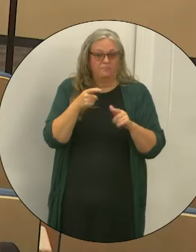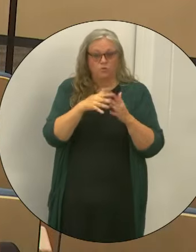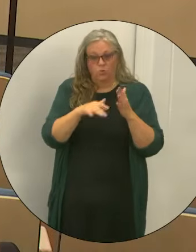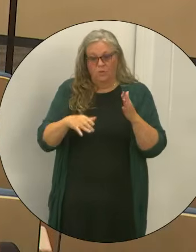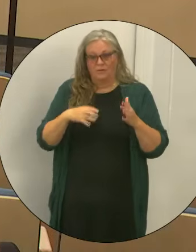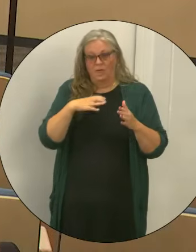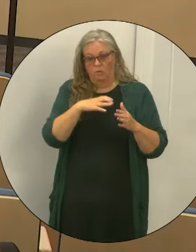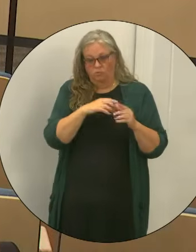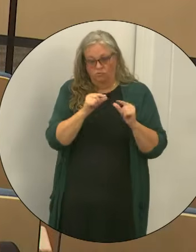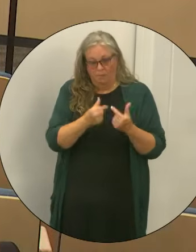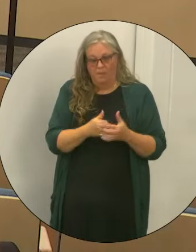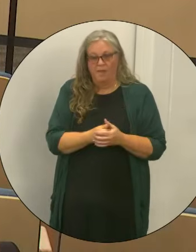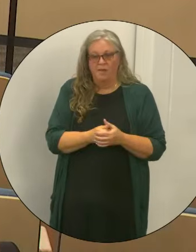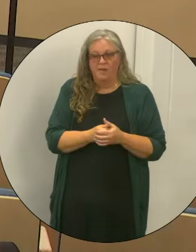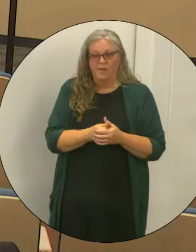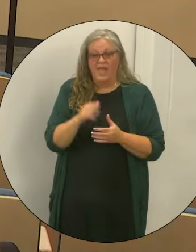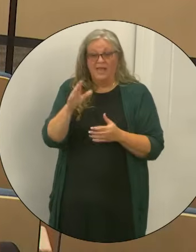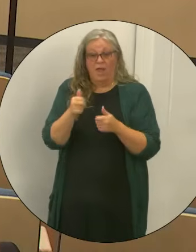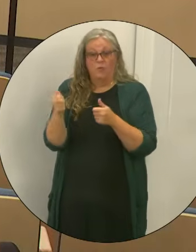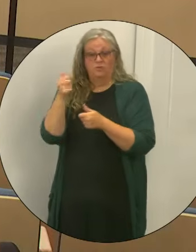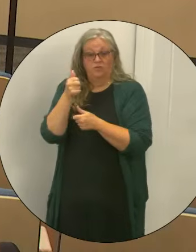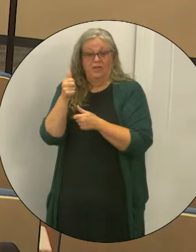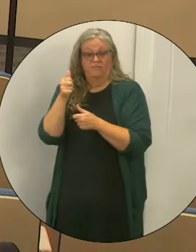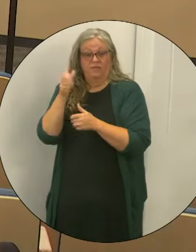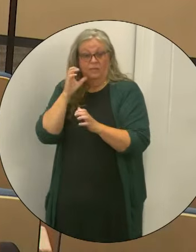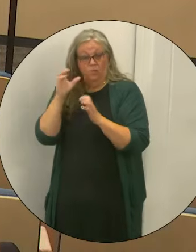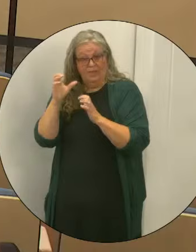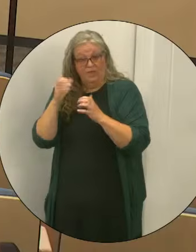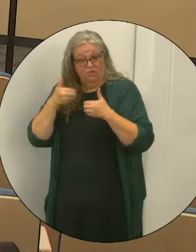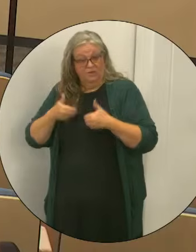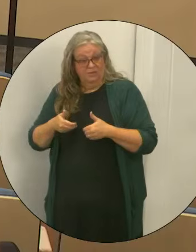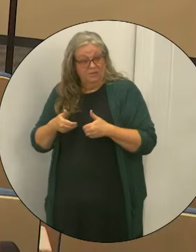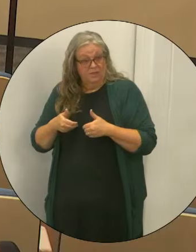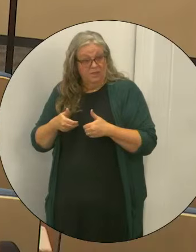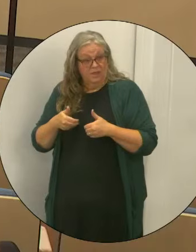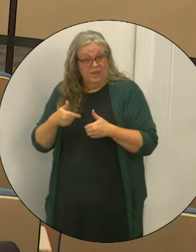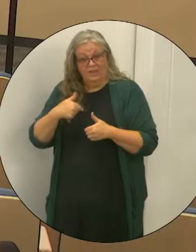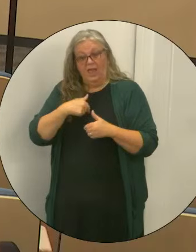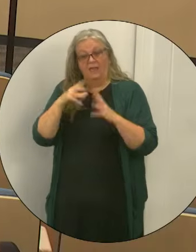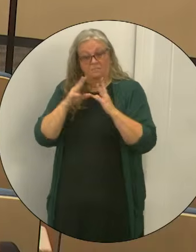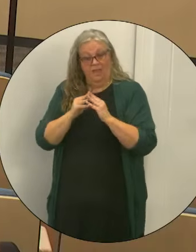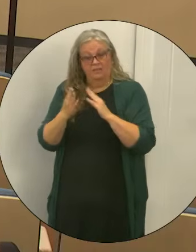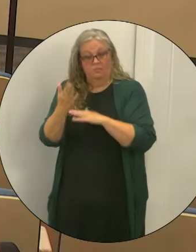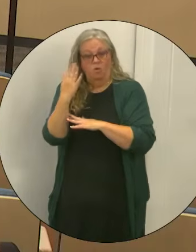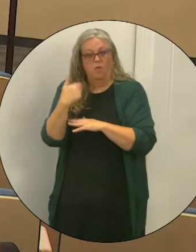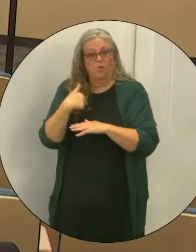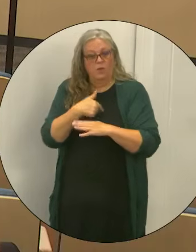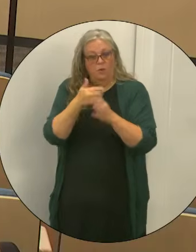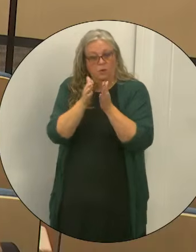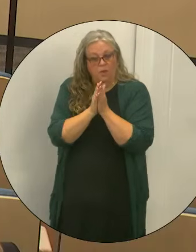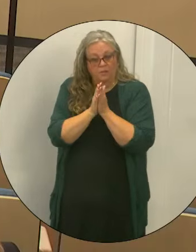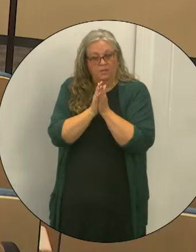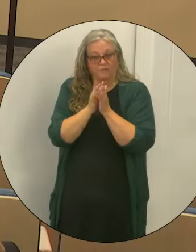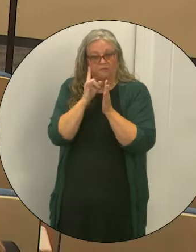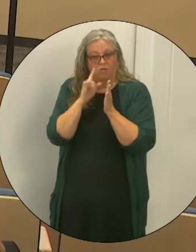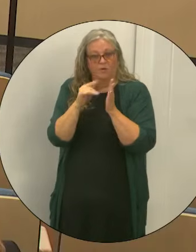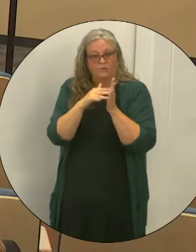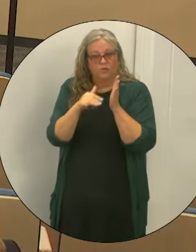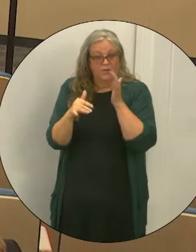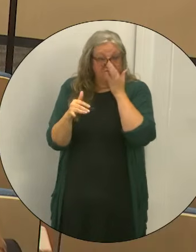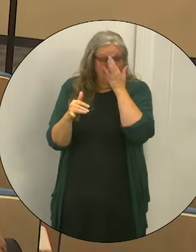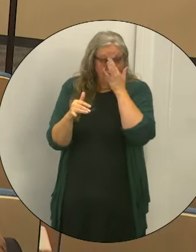And our chief communications and I just met this morning because one of my requests, even just for our